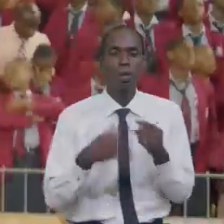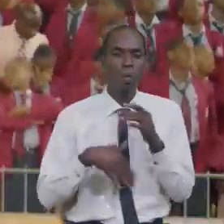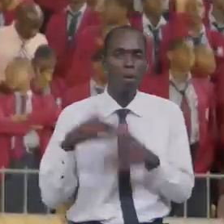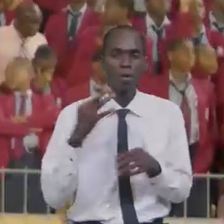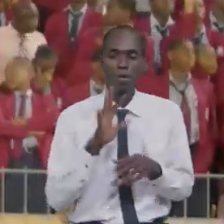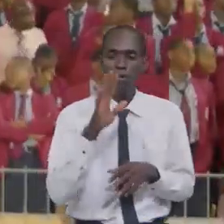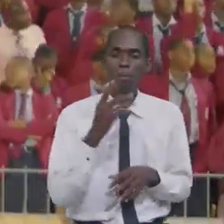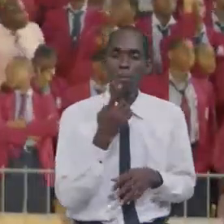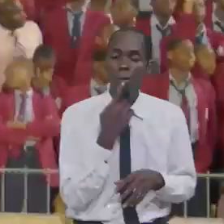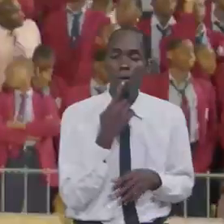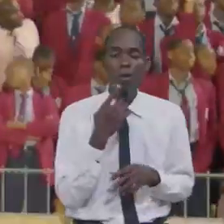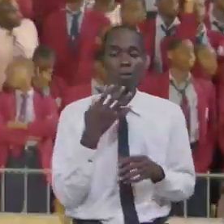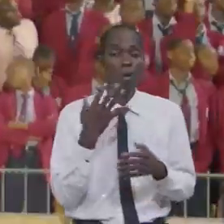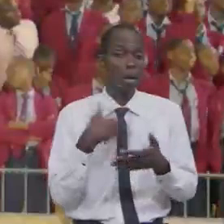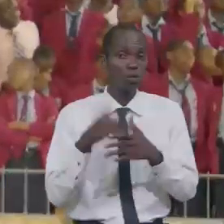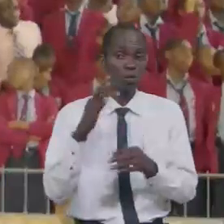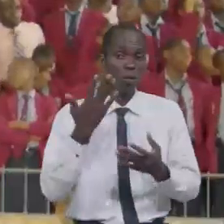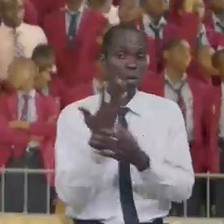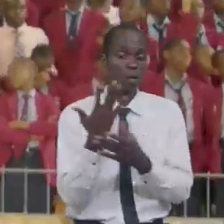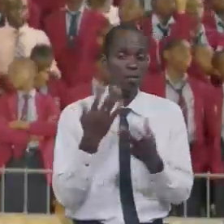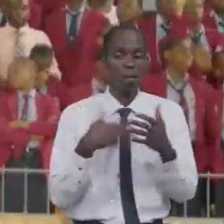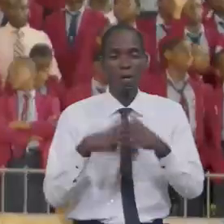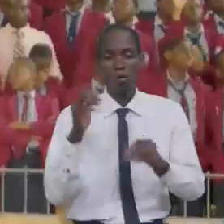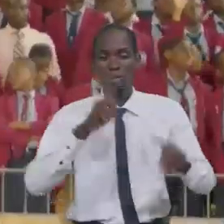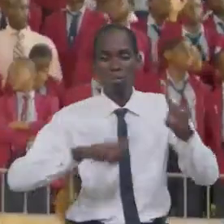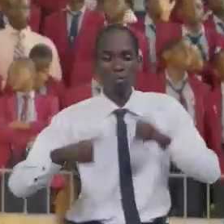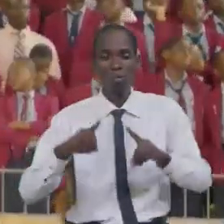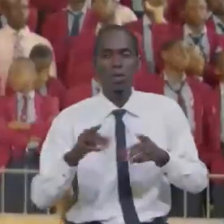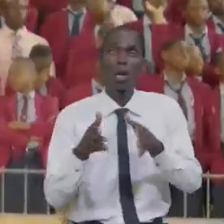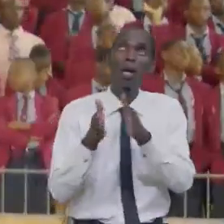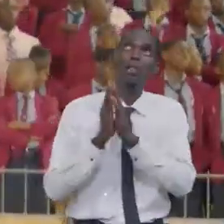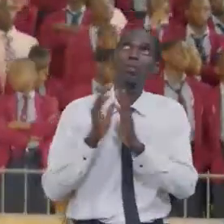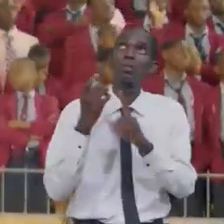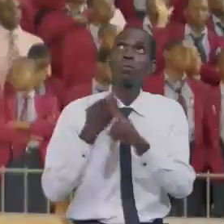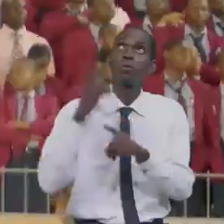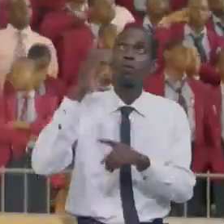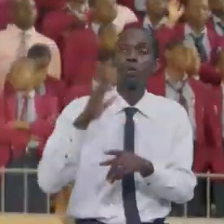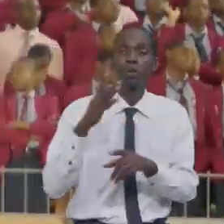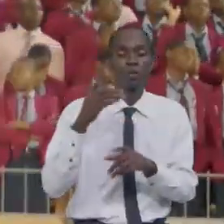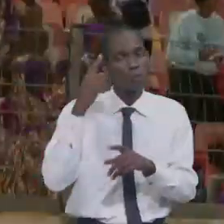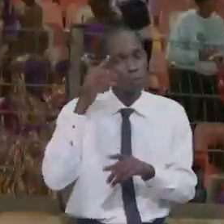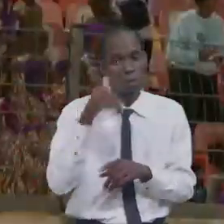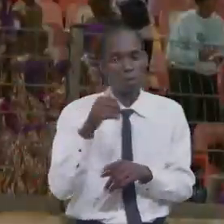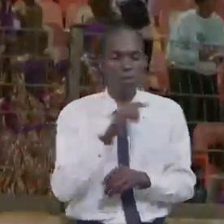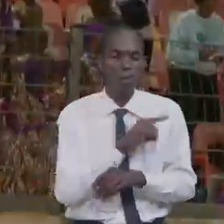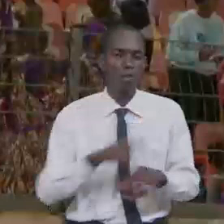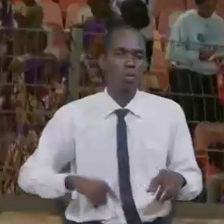for yourself, demanding of God, the Lord will do it for you tonight.